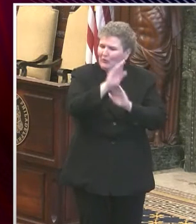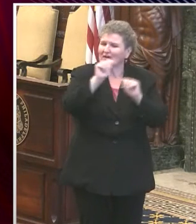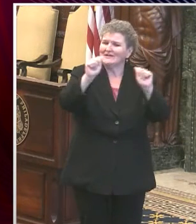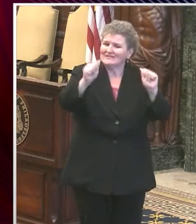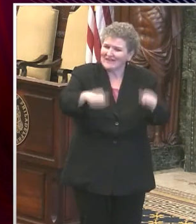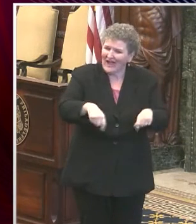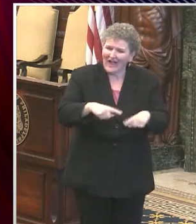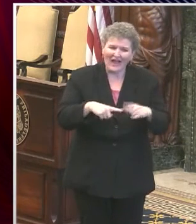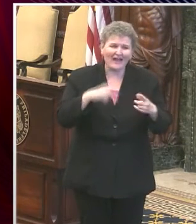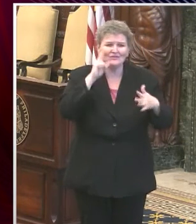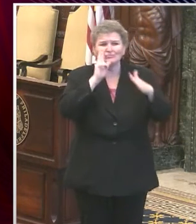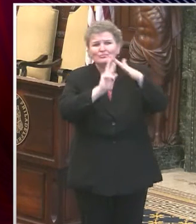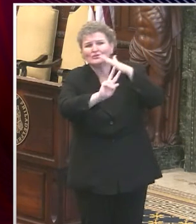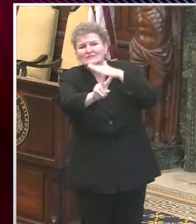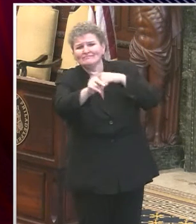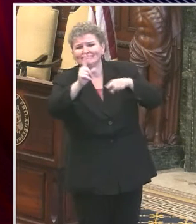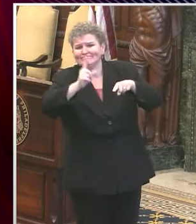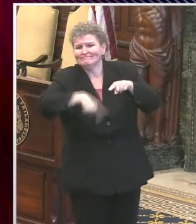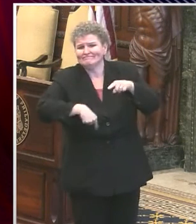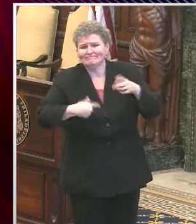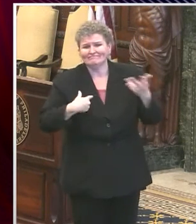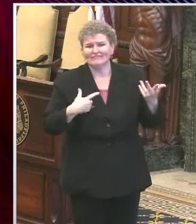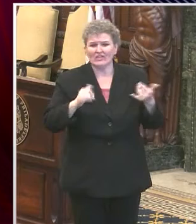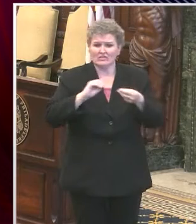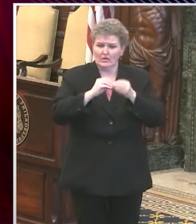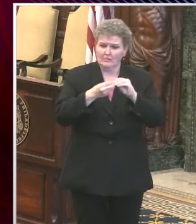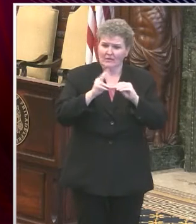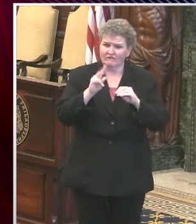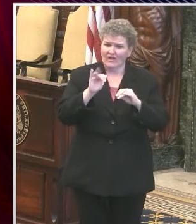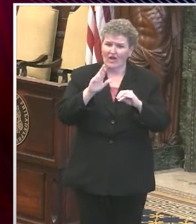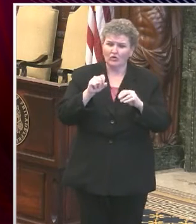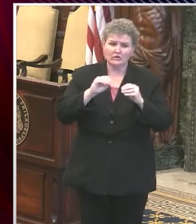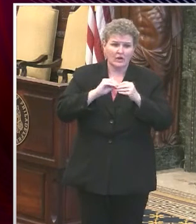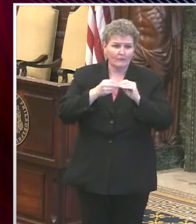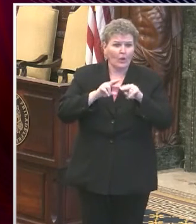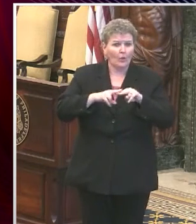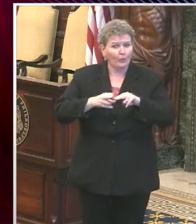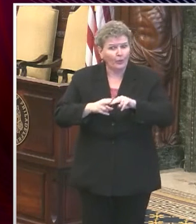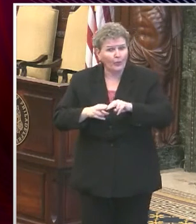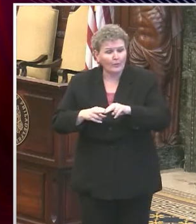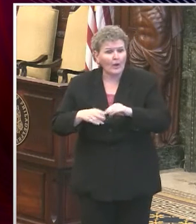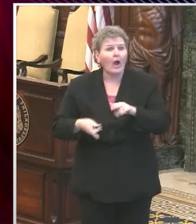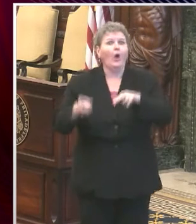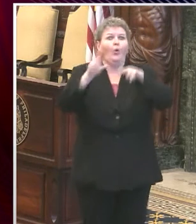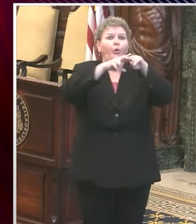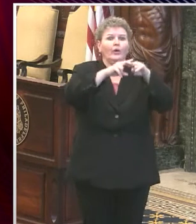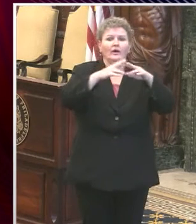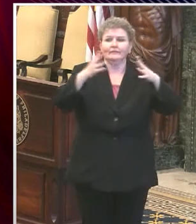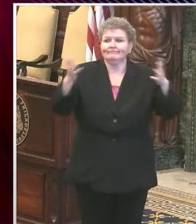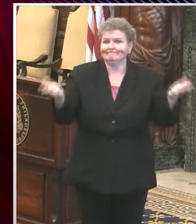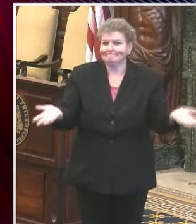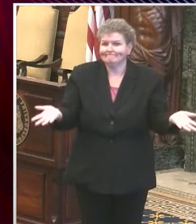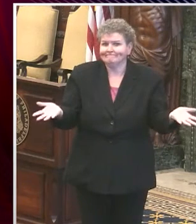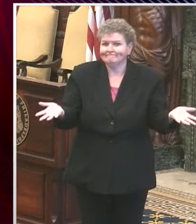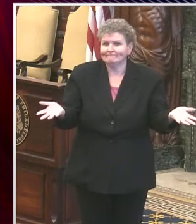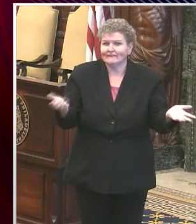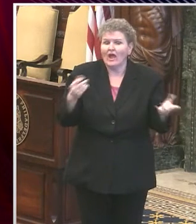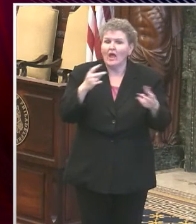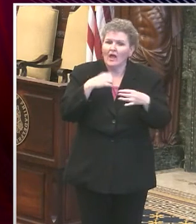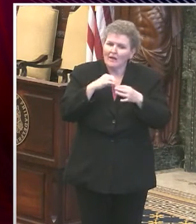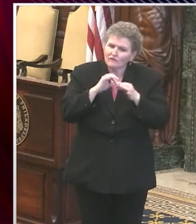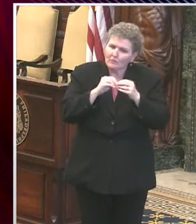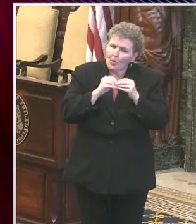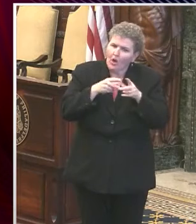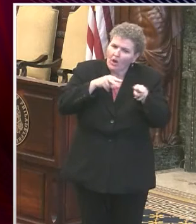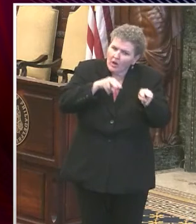the virus case counts go down, that's a good thing. If they go up despite that, that's a bad thing. But I'm going to be more cautious in the future about predicting the